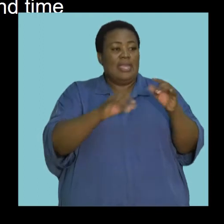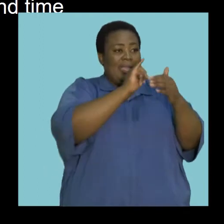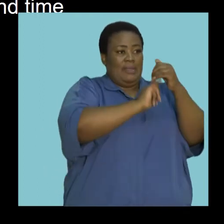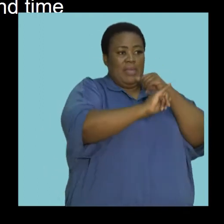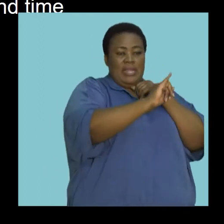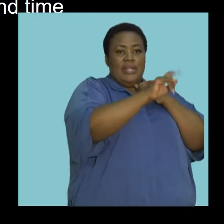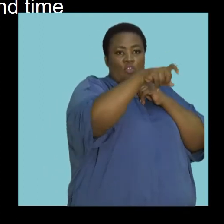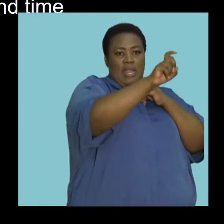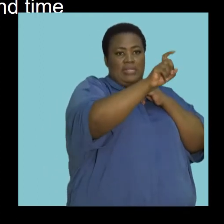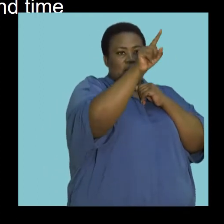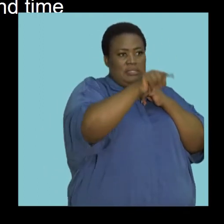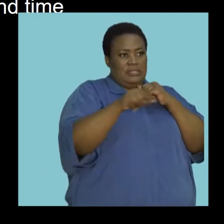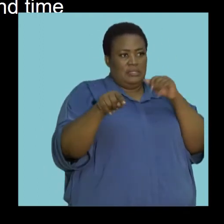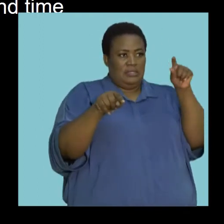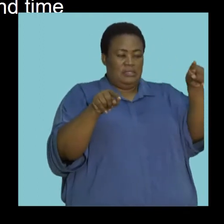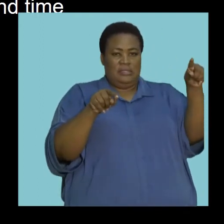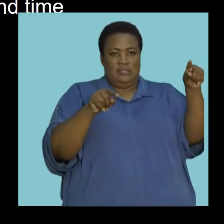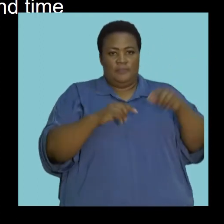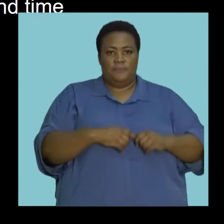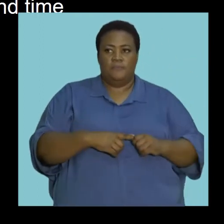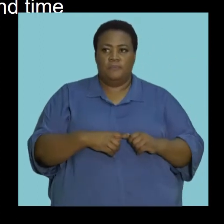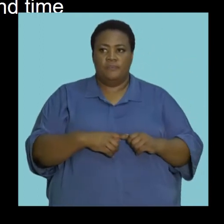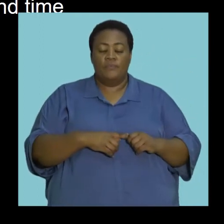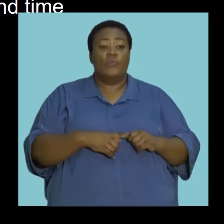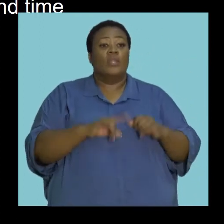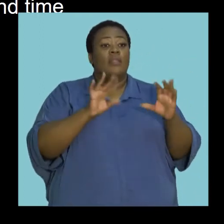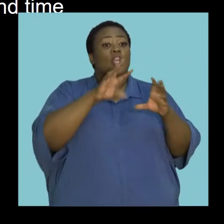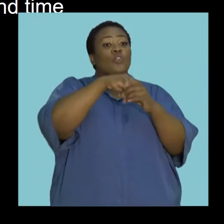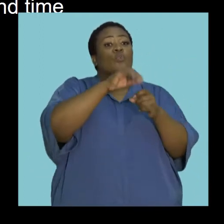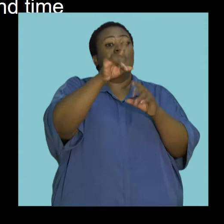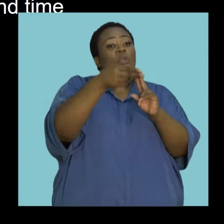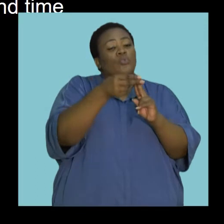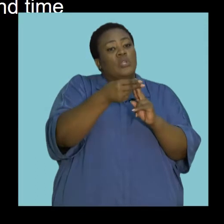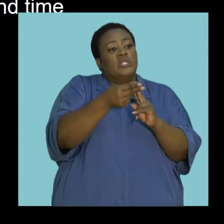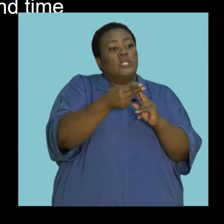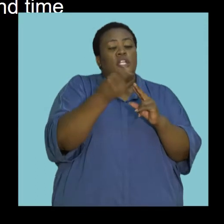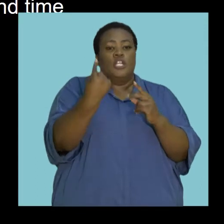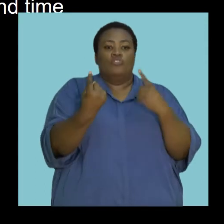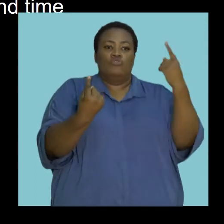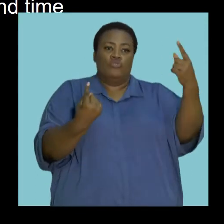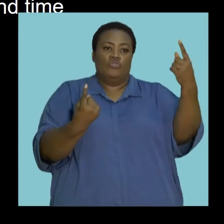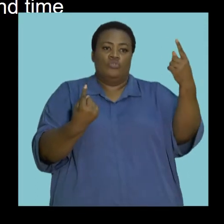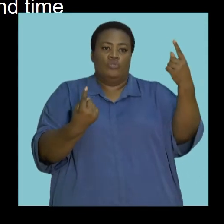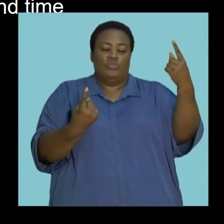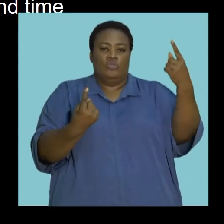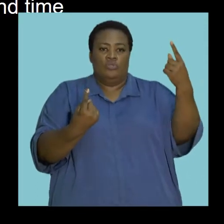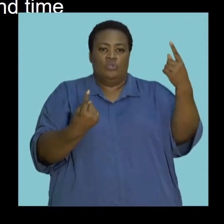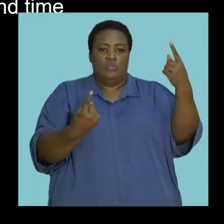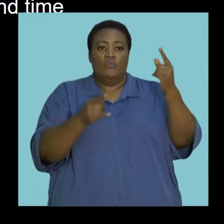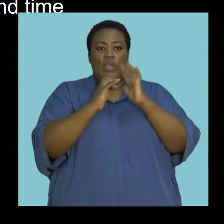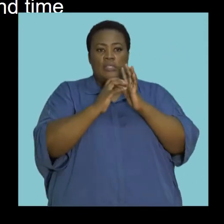and the independent variable goes on the x-axis. Include the unit in each